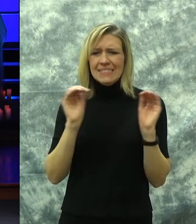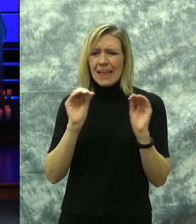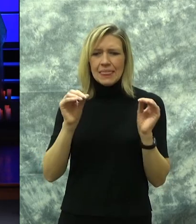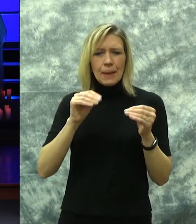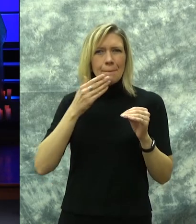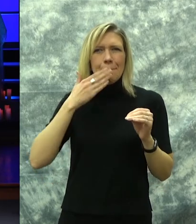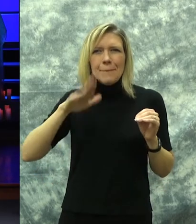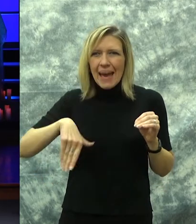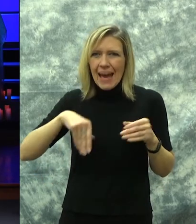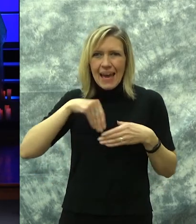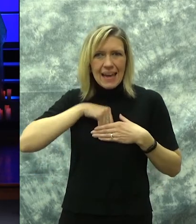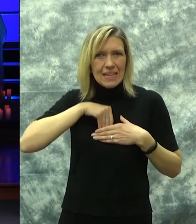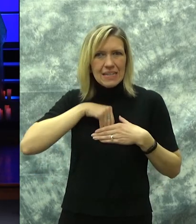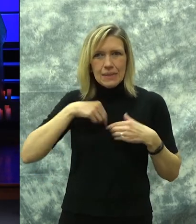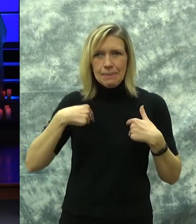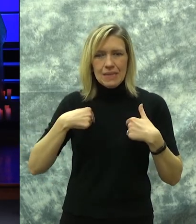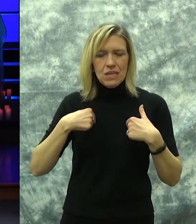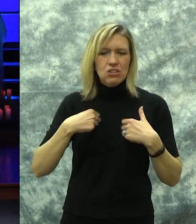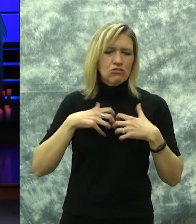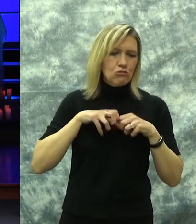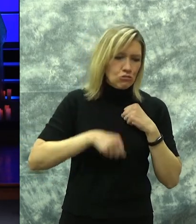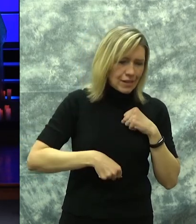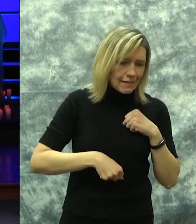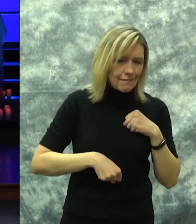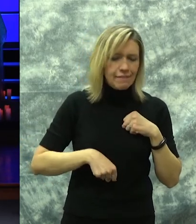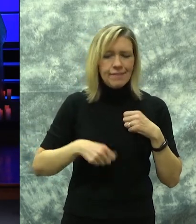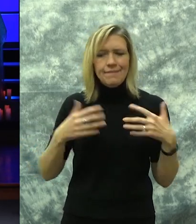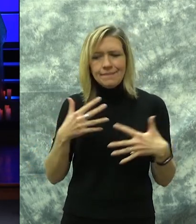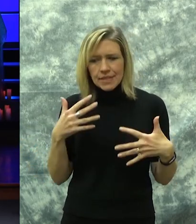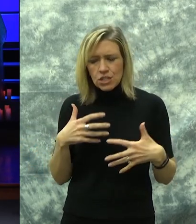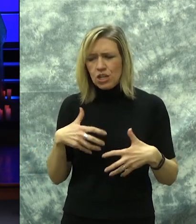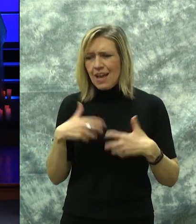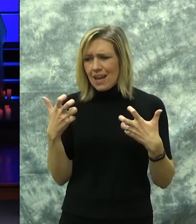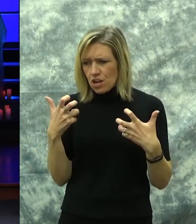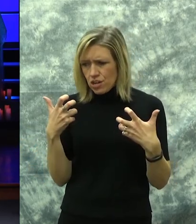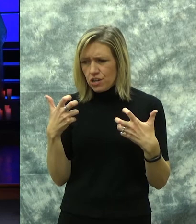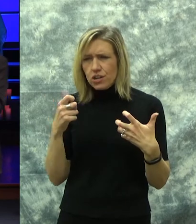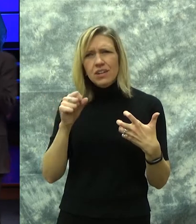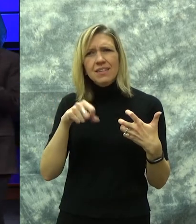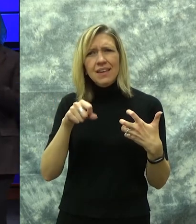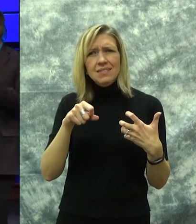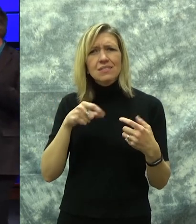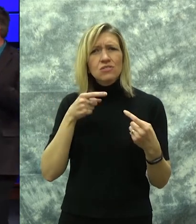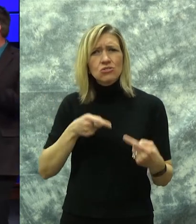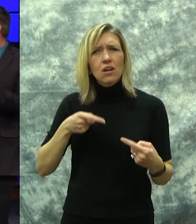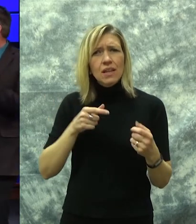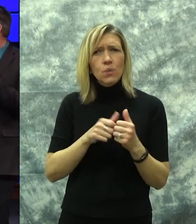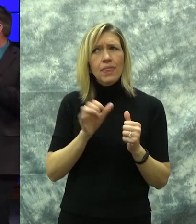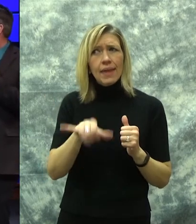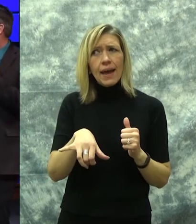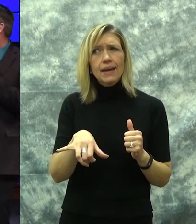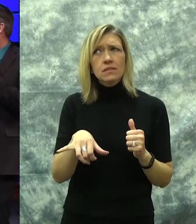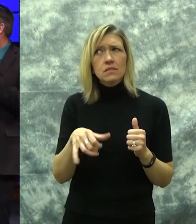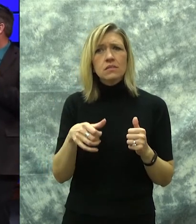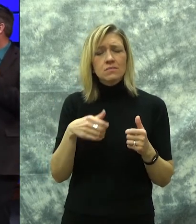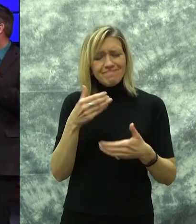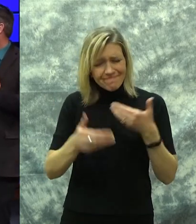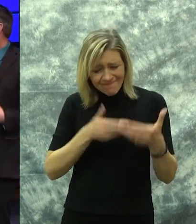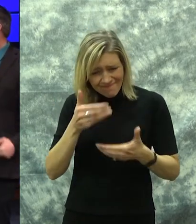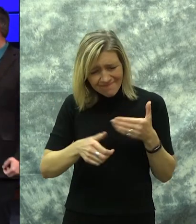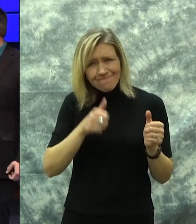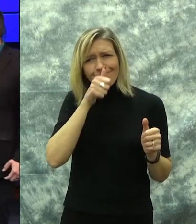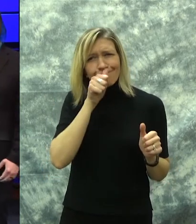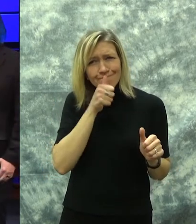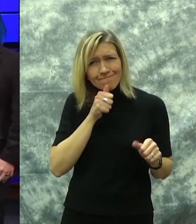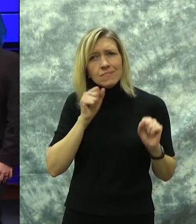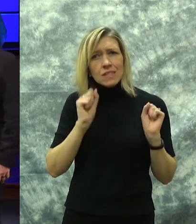up, fear, anger, to realize that, yes, struggling with them and staying on the outside of them can be a very painful process,